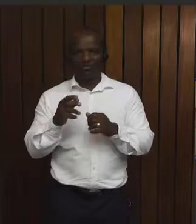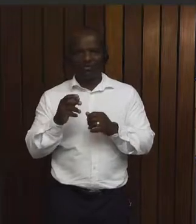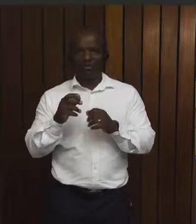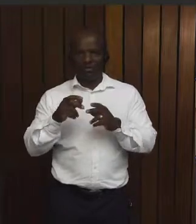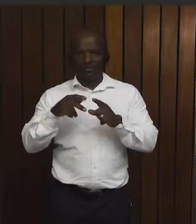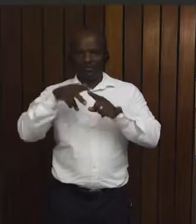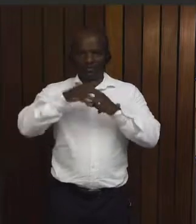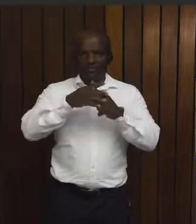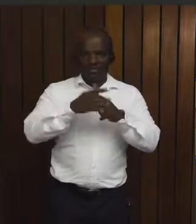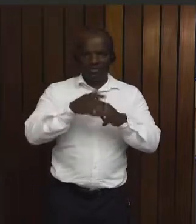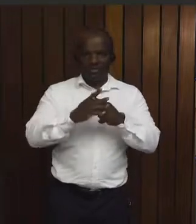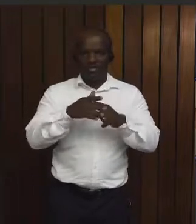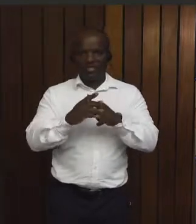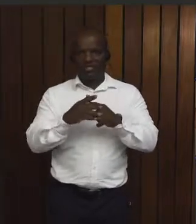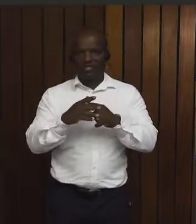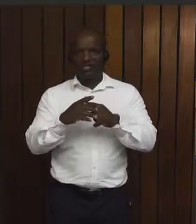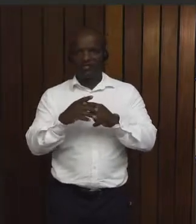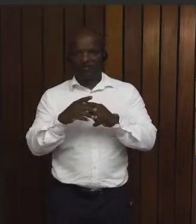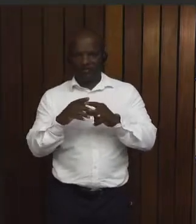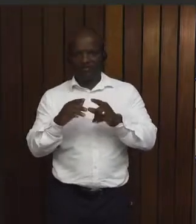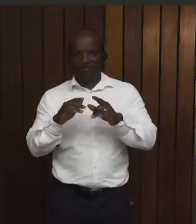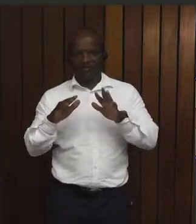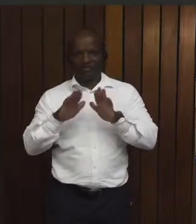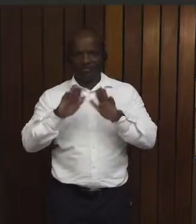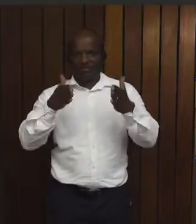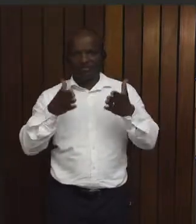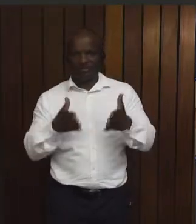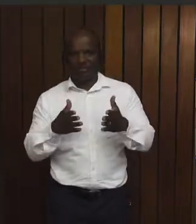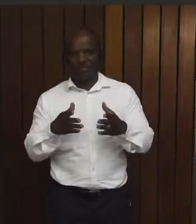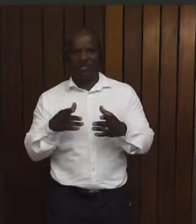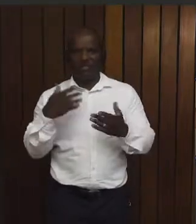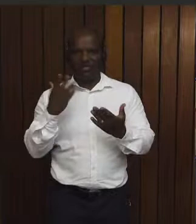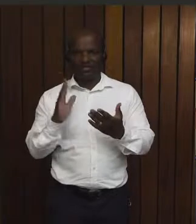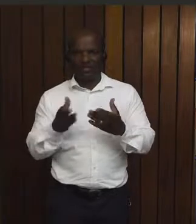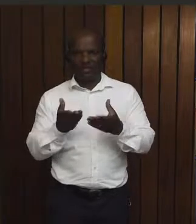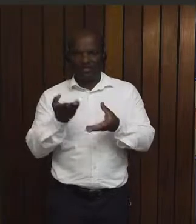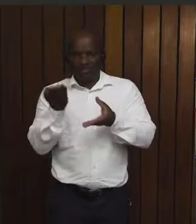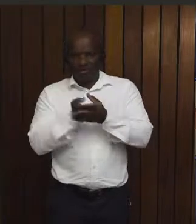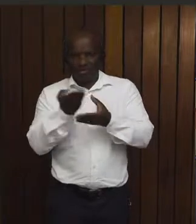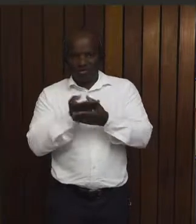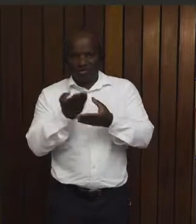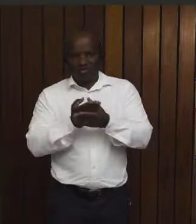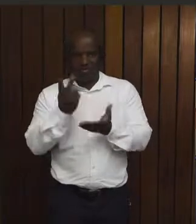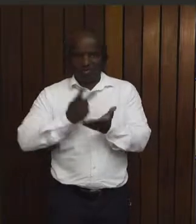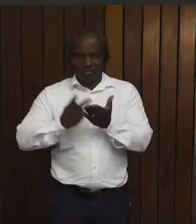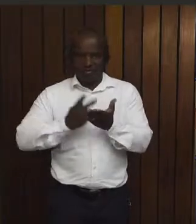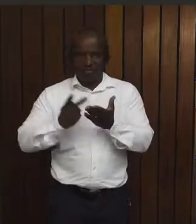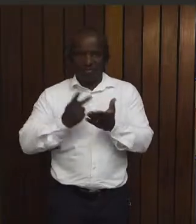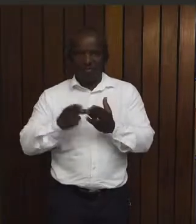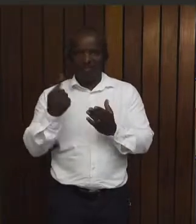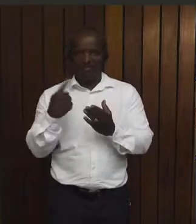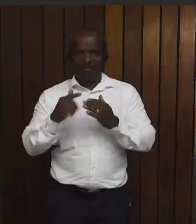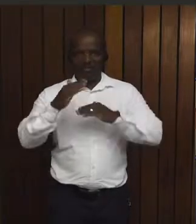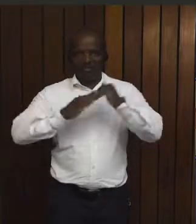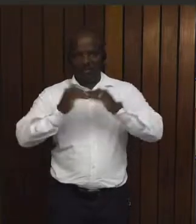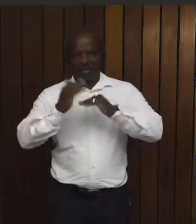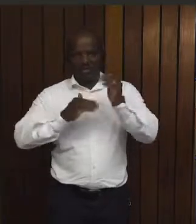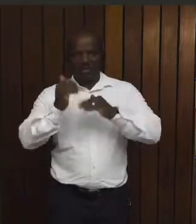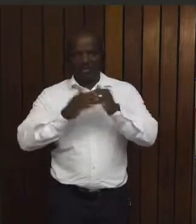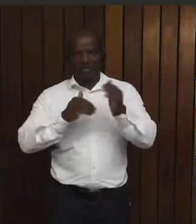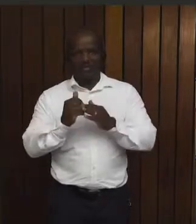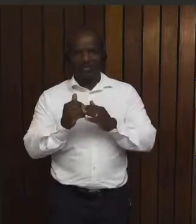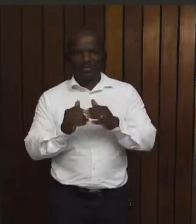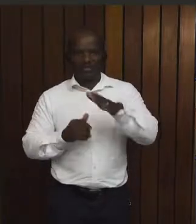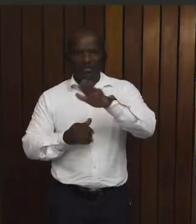So that will come, and then they will prepare tender documents for construction. Sebokeng, the taxi